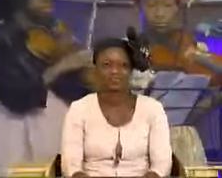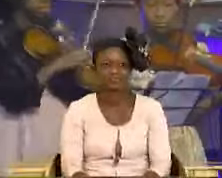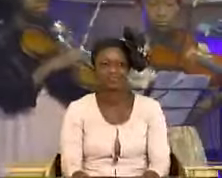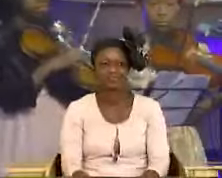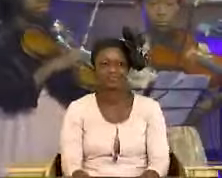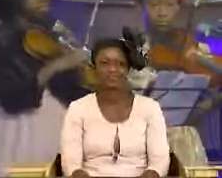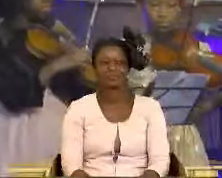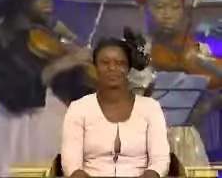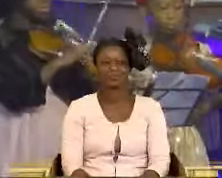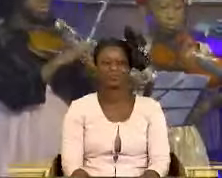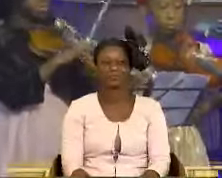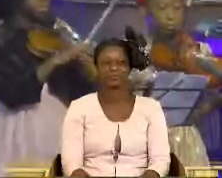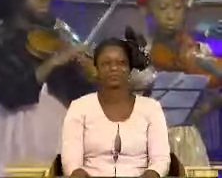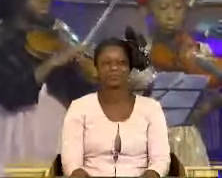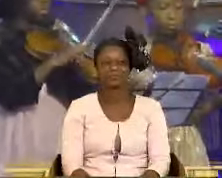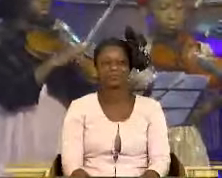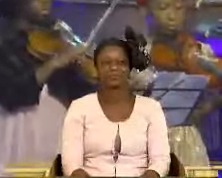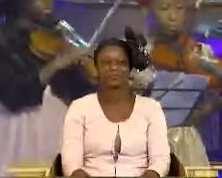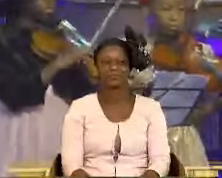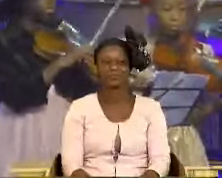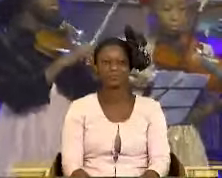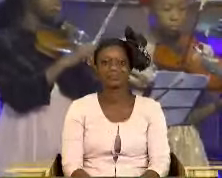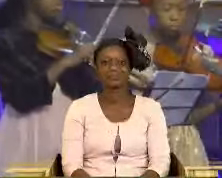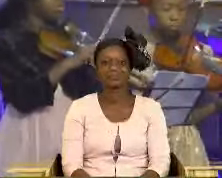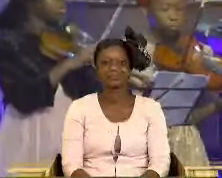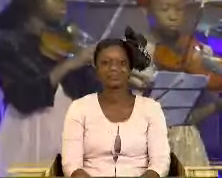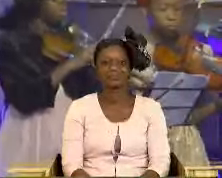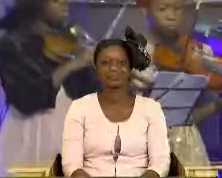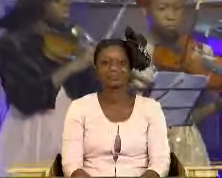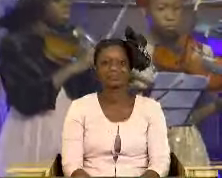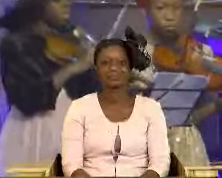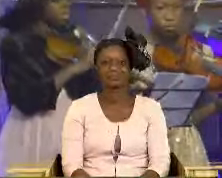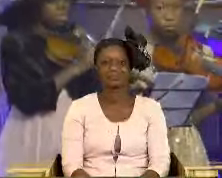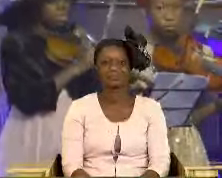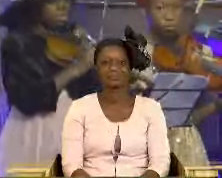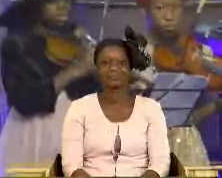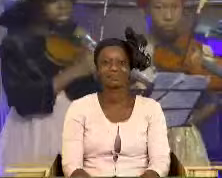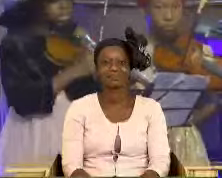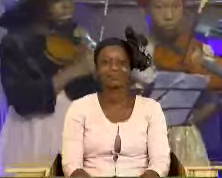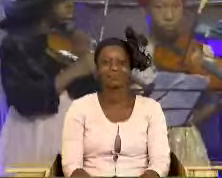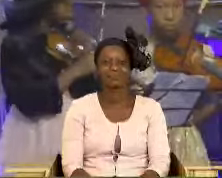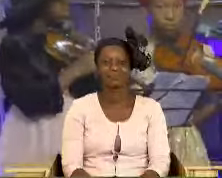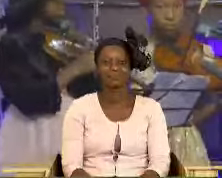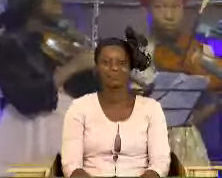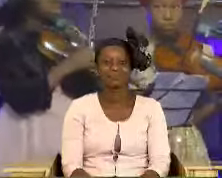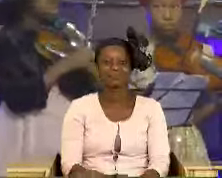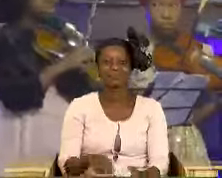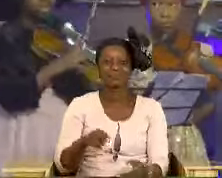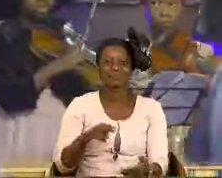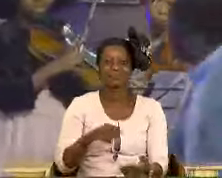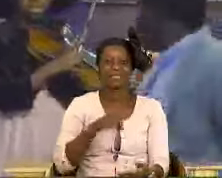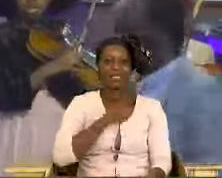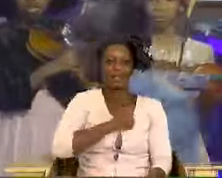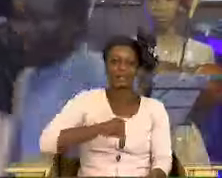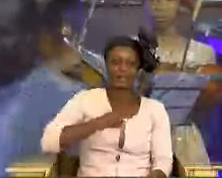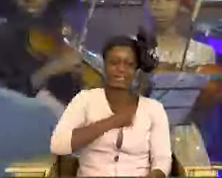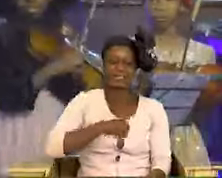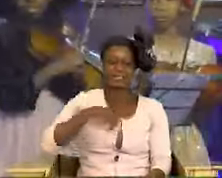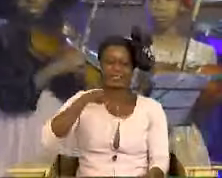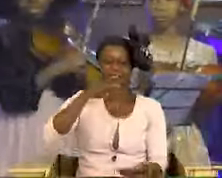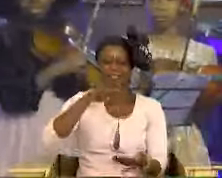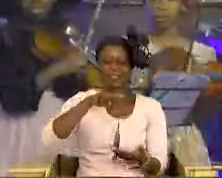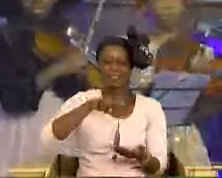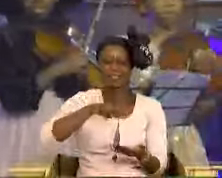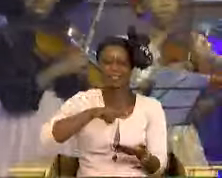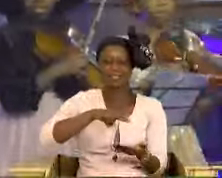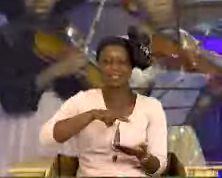two then we all sing the last verse please can you have your seat we have a long way to go